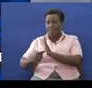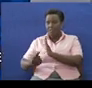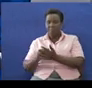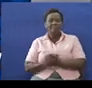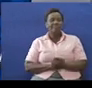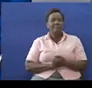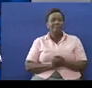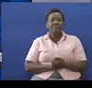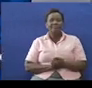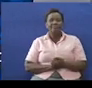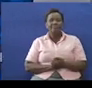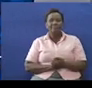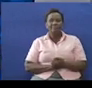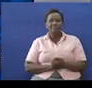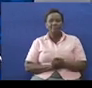Article